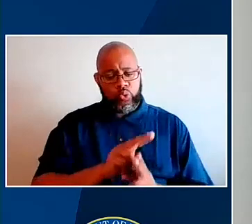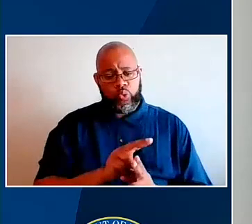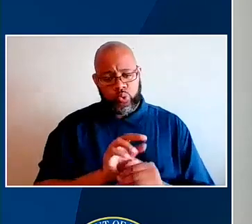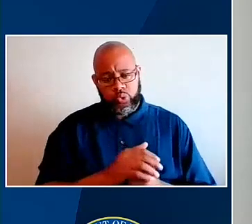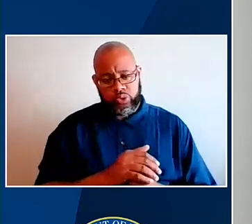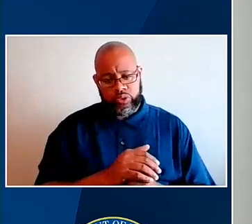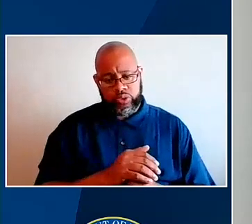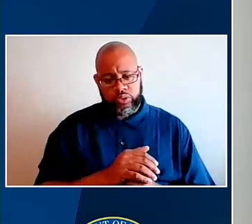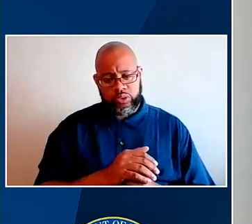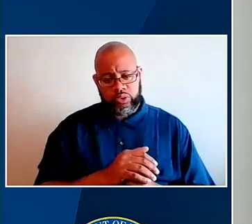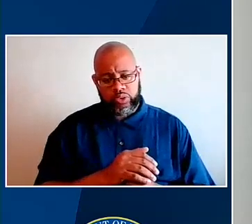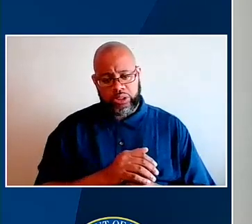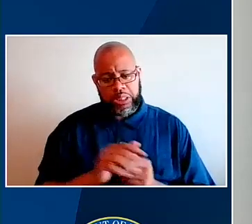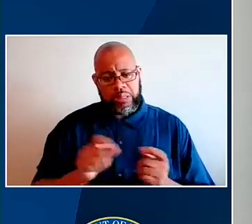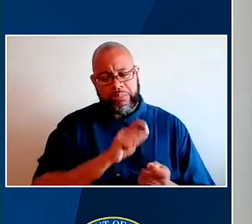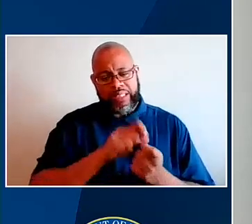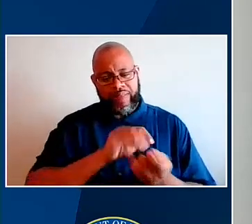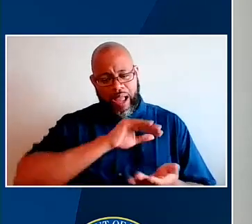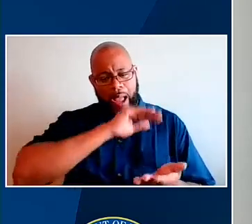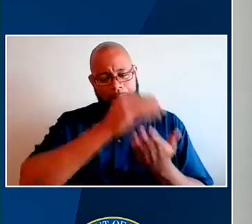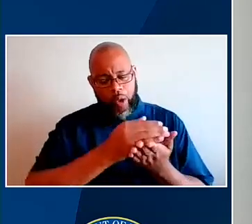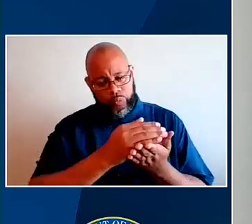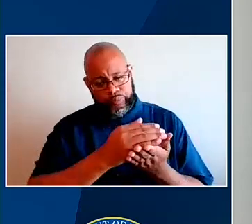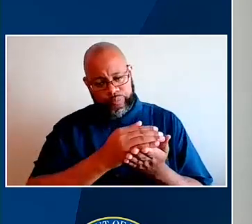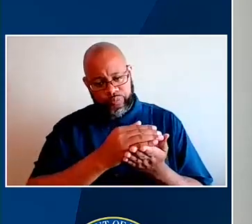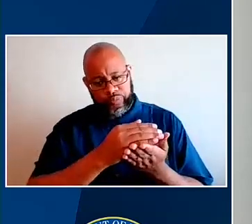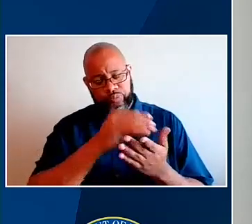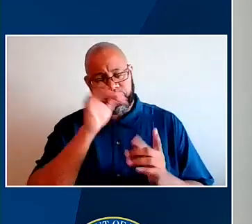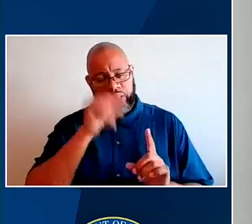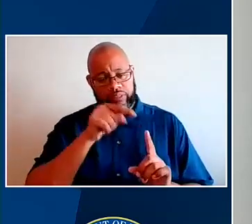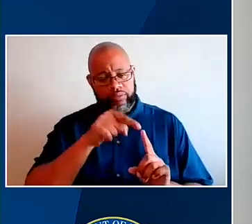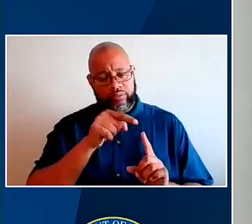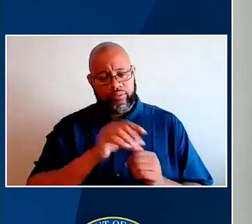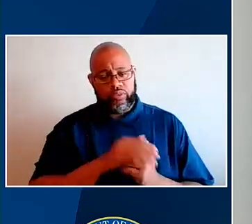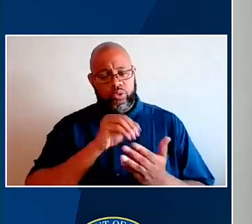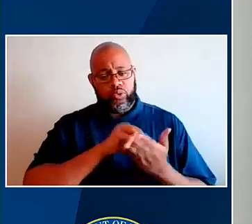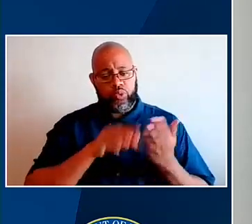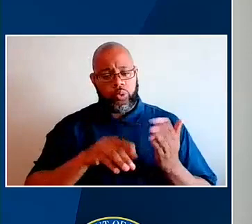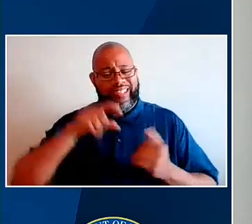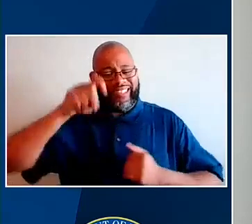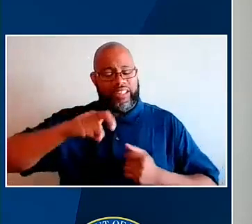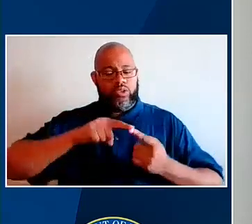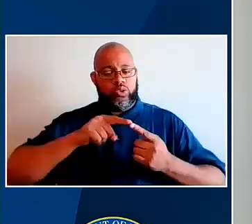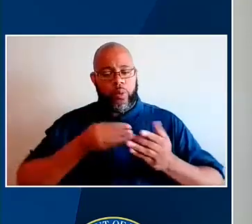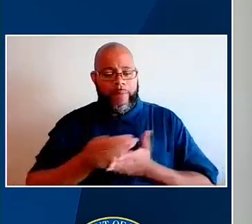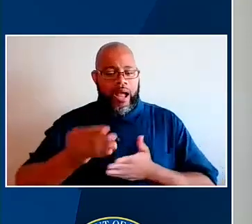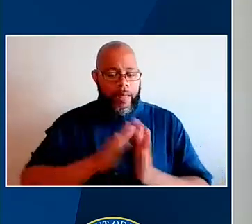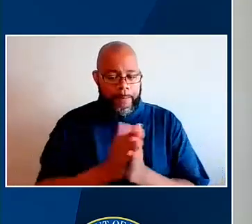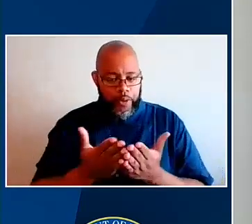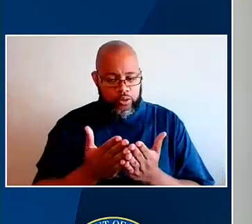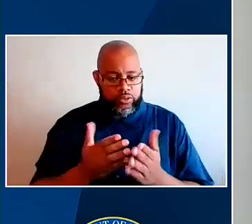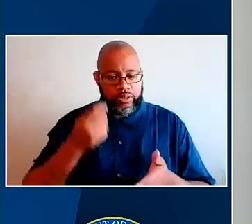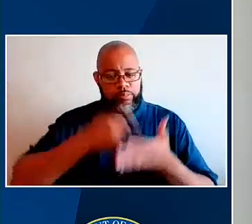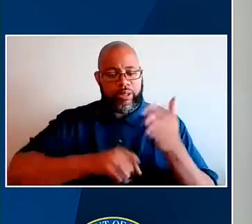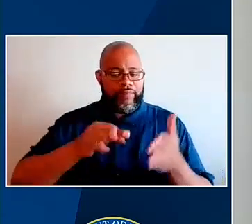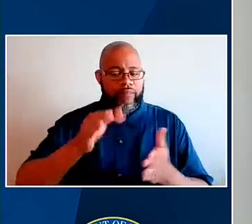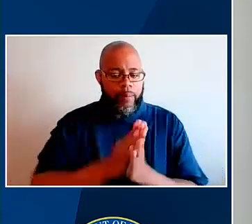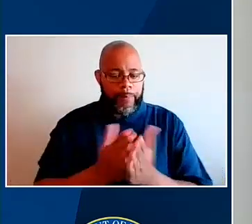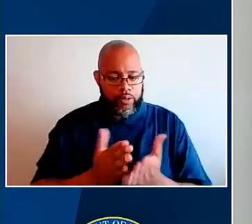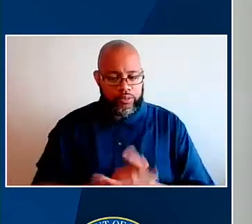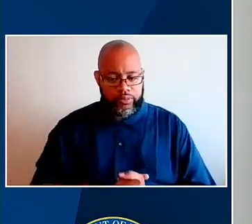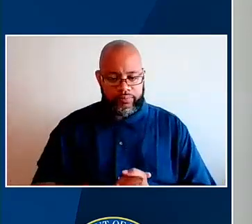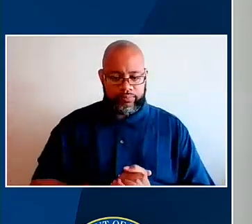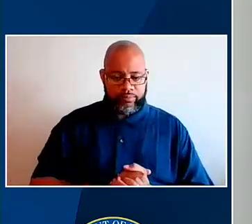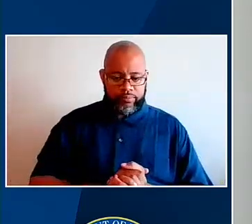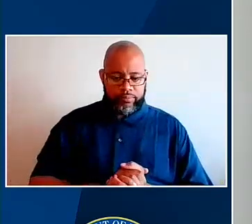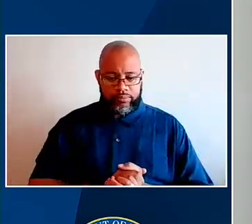using a specific amount that the student needs to buy the books, the price of the books. I've